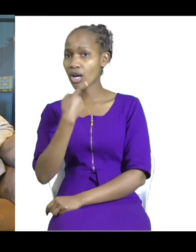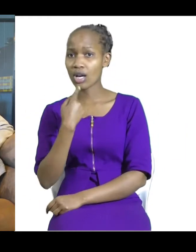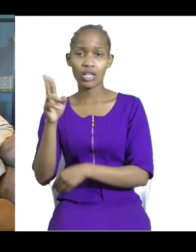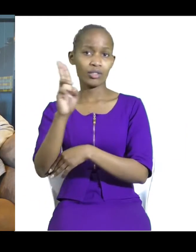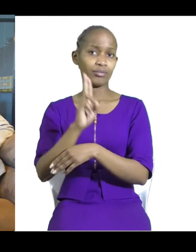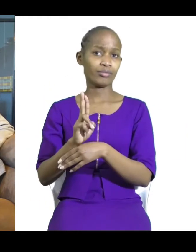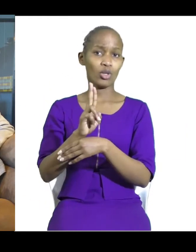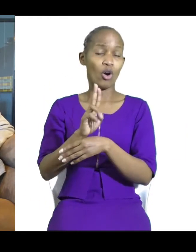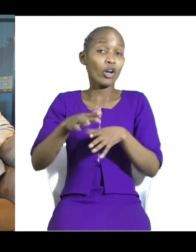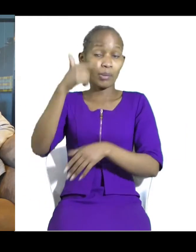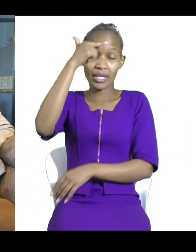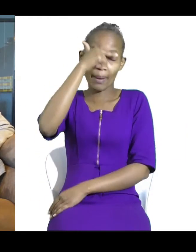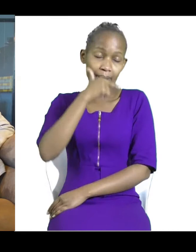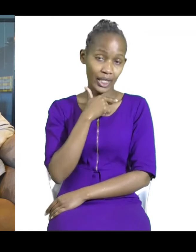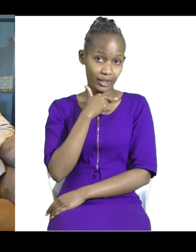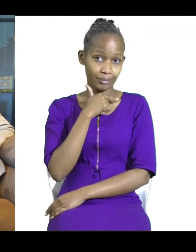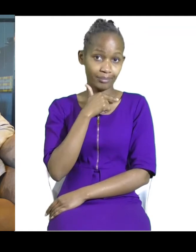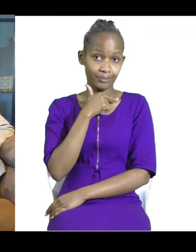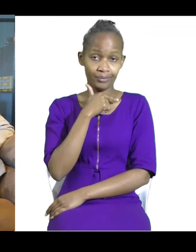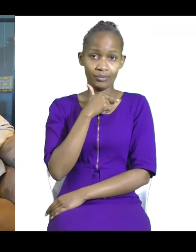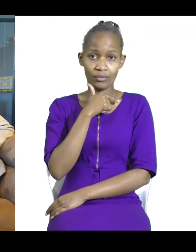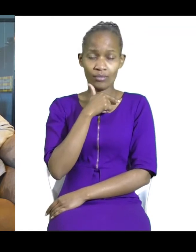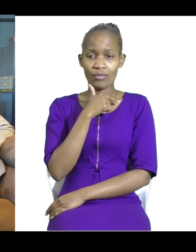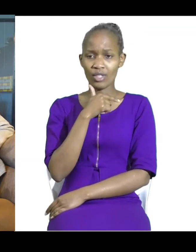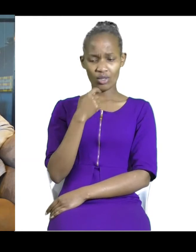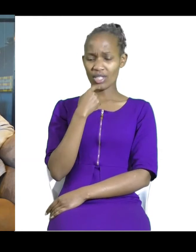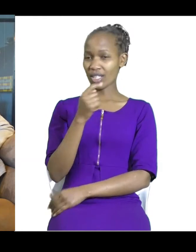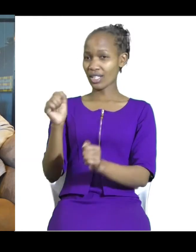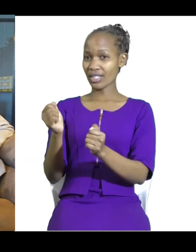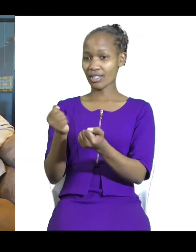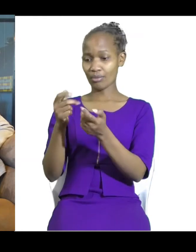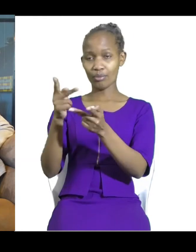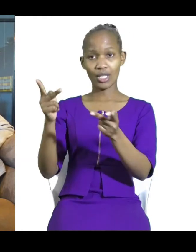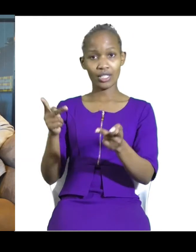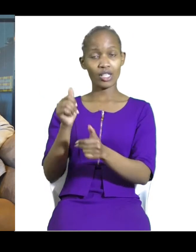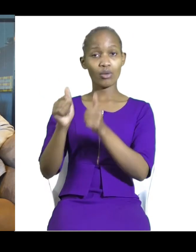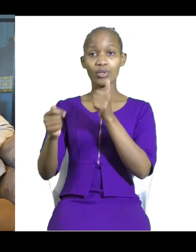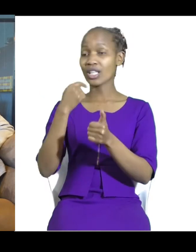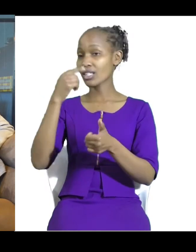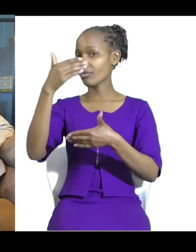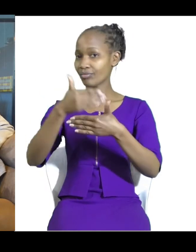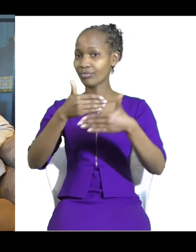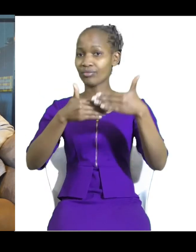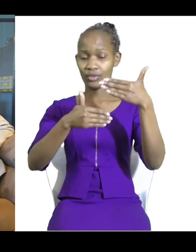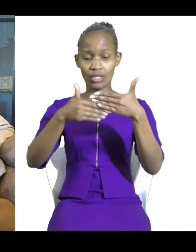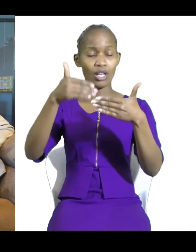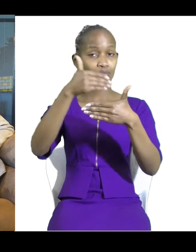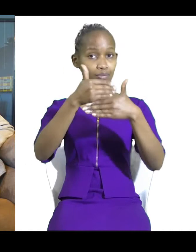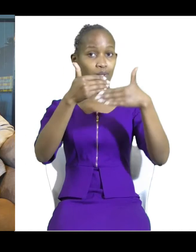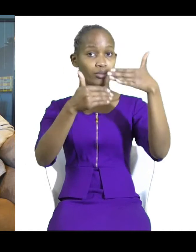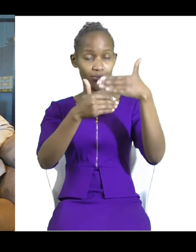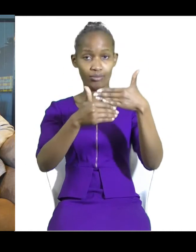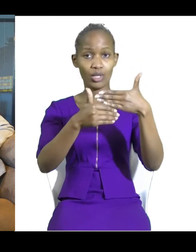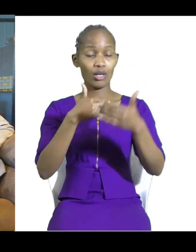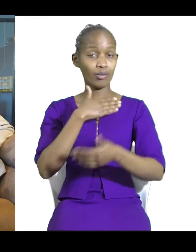that are even the visually impaired persons. So you realize that those are the safe spaces that I would say that in the infrastructure, we should in